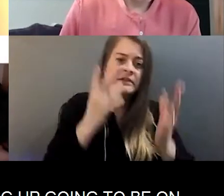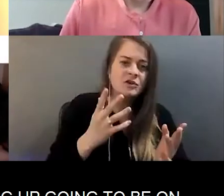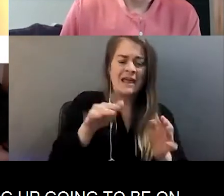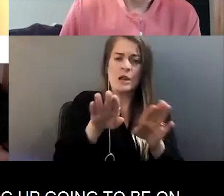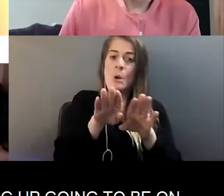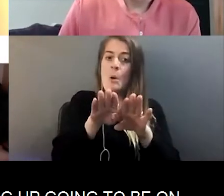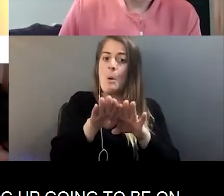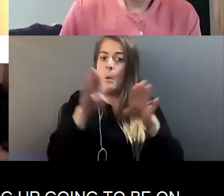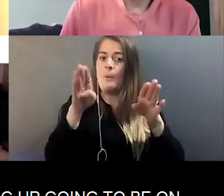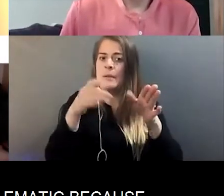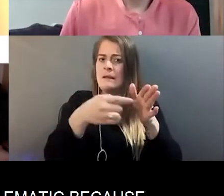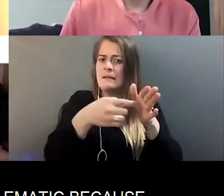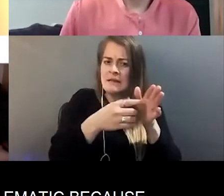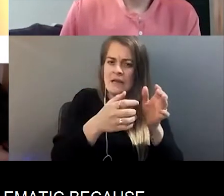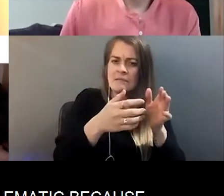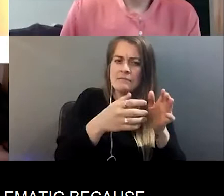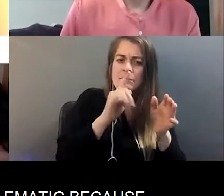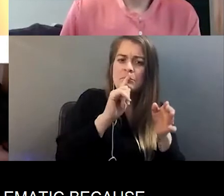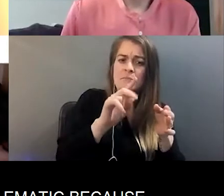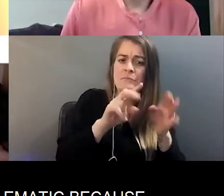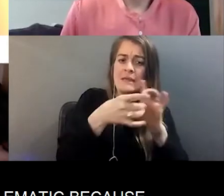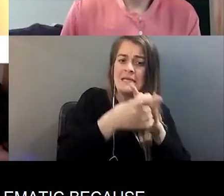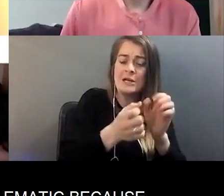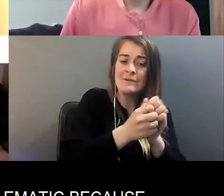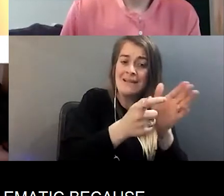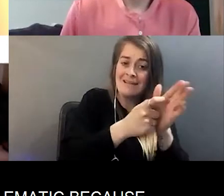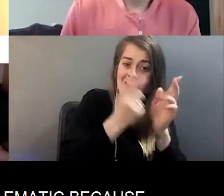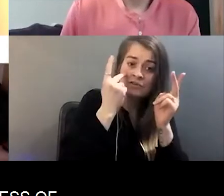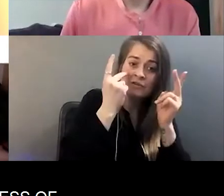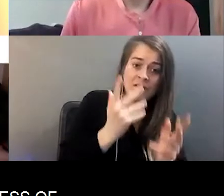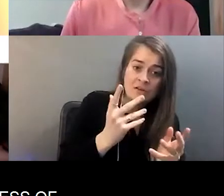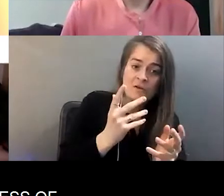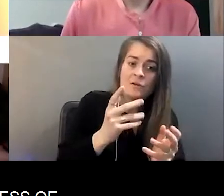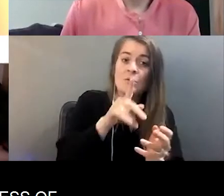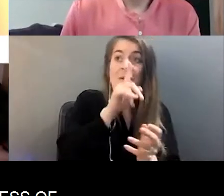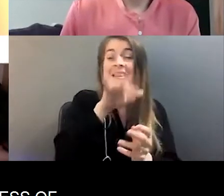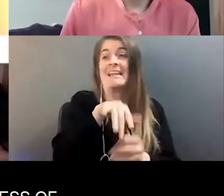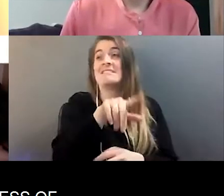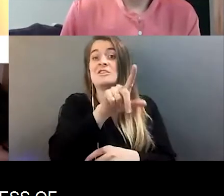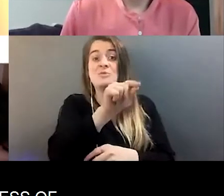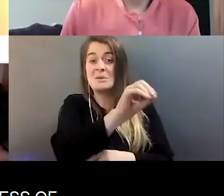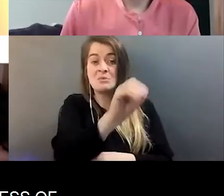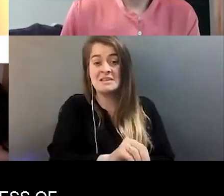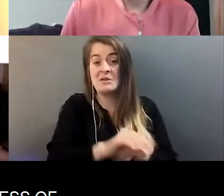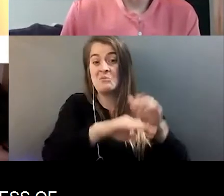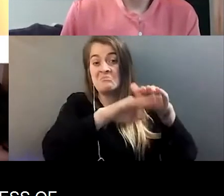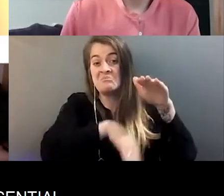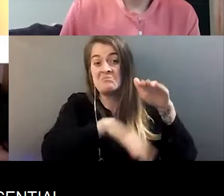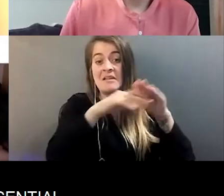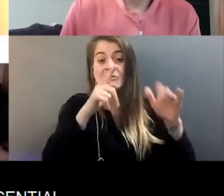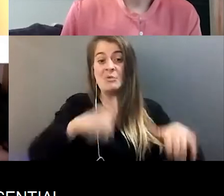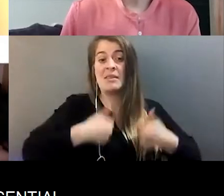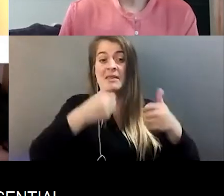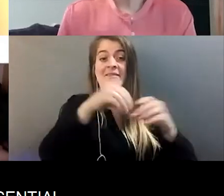going to be on the essential visitors, which is problematic because that is only about 20% or less of our residents who